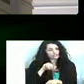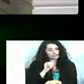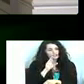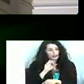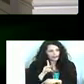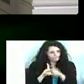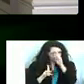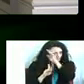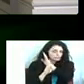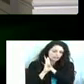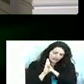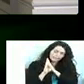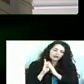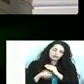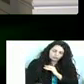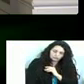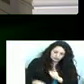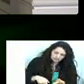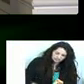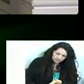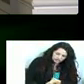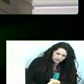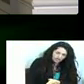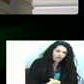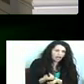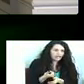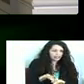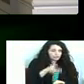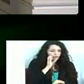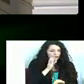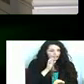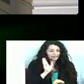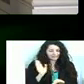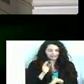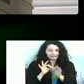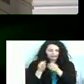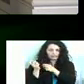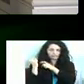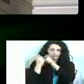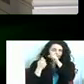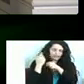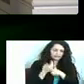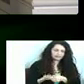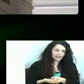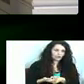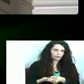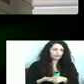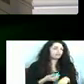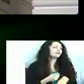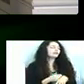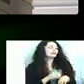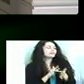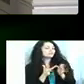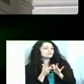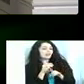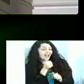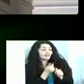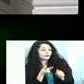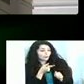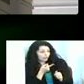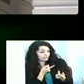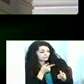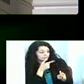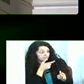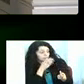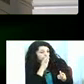it? He and his children and livestock had passed it down to us." Jesus said, "Everyone who drinks this